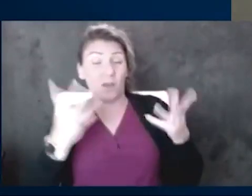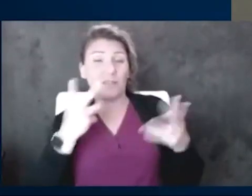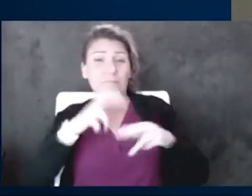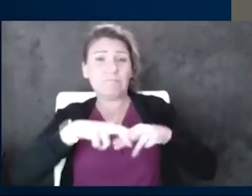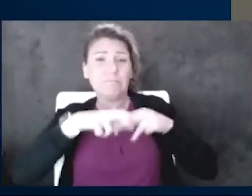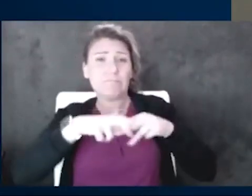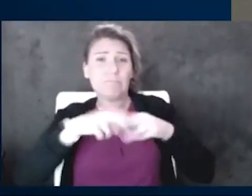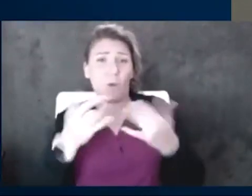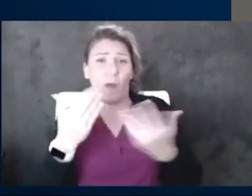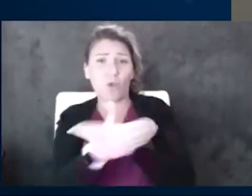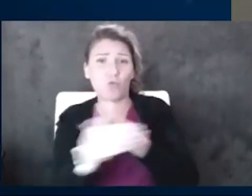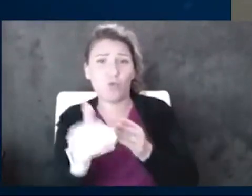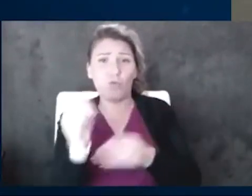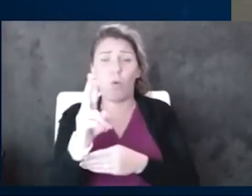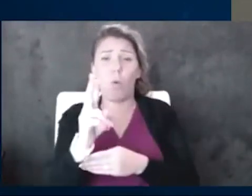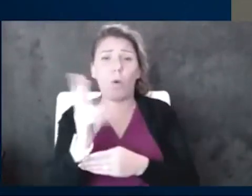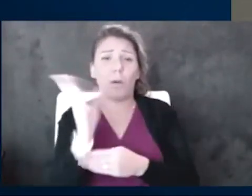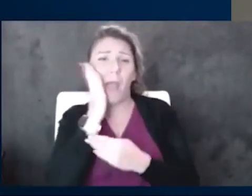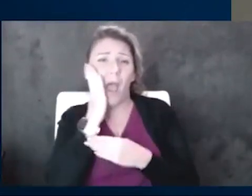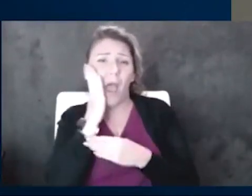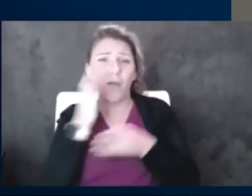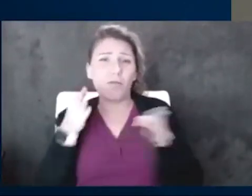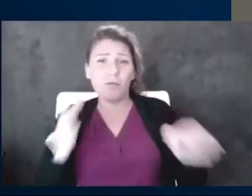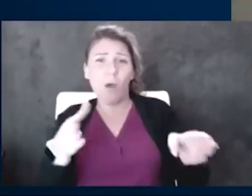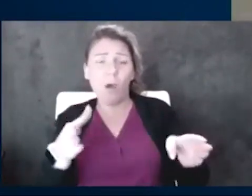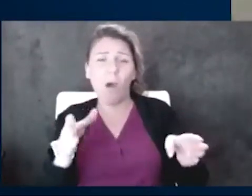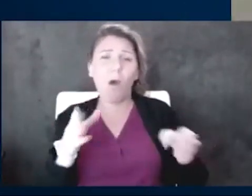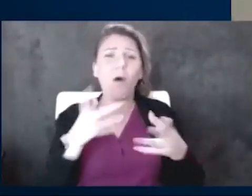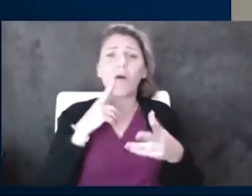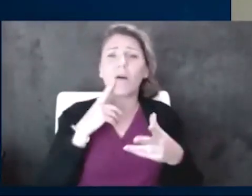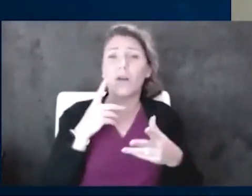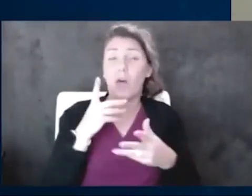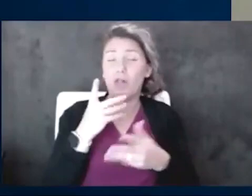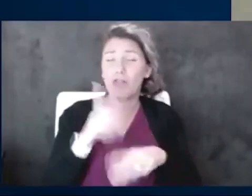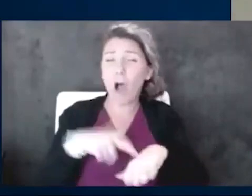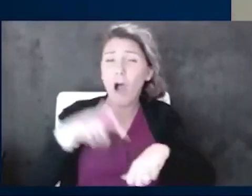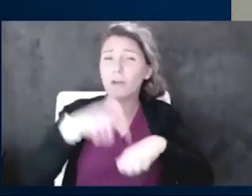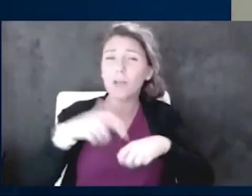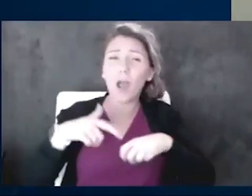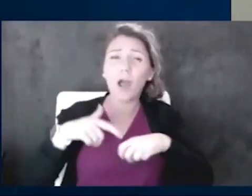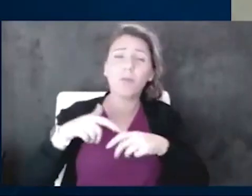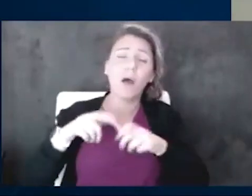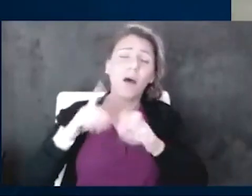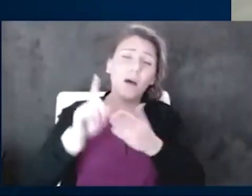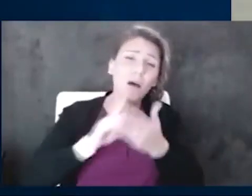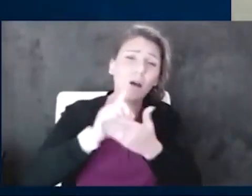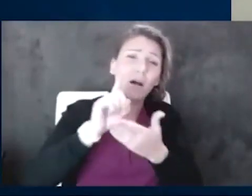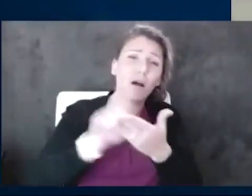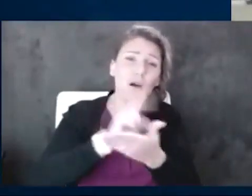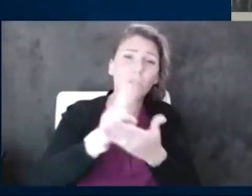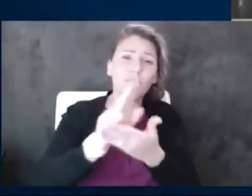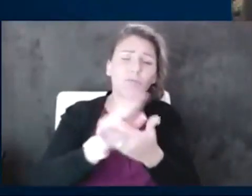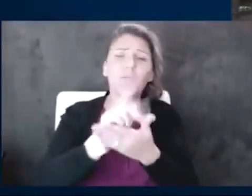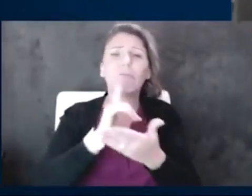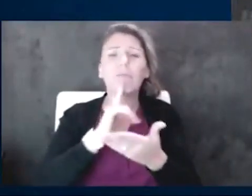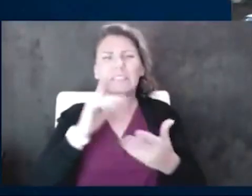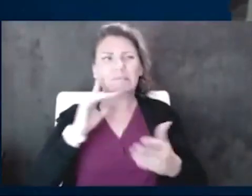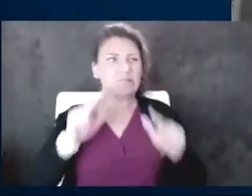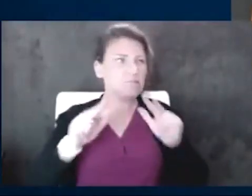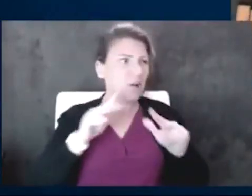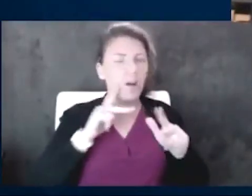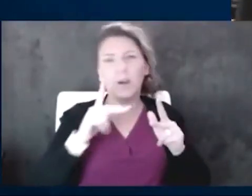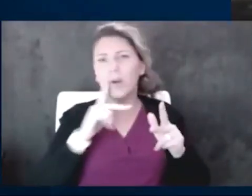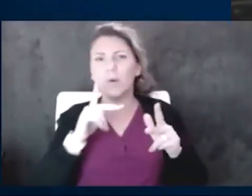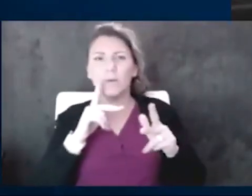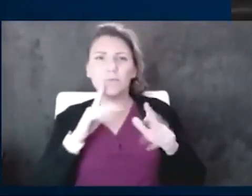in the hallway for a long period of time because they're overwhelmed. And we have to have those awkward discussions driving down I-35 or 69 highway